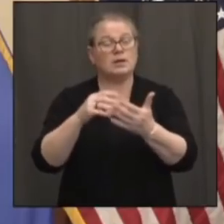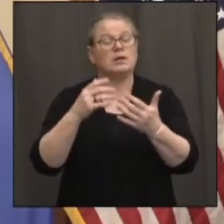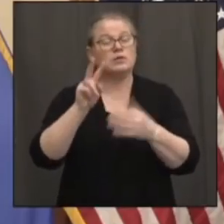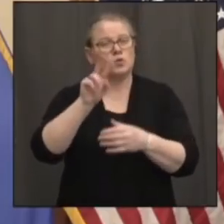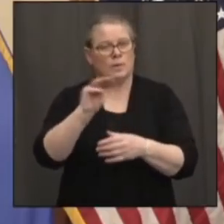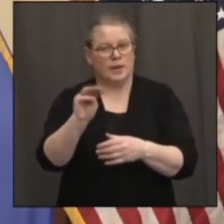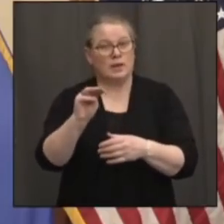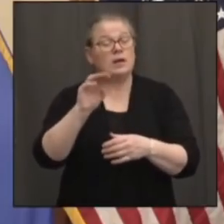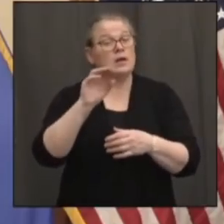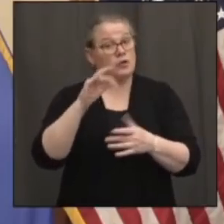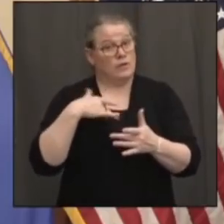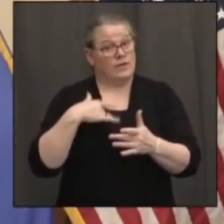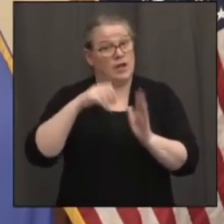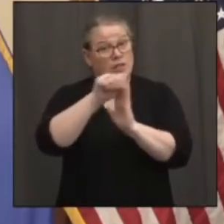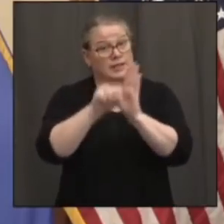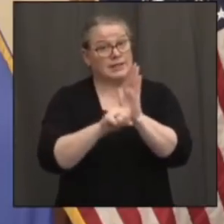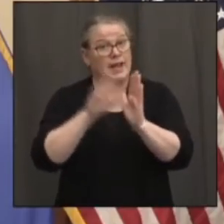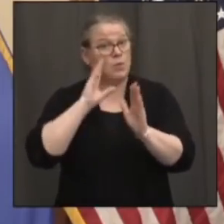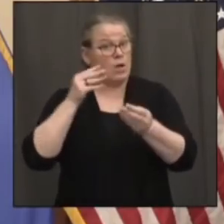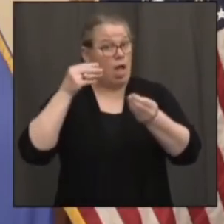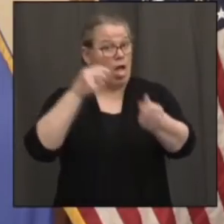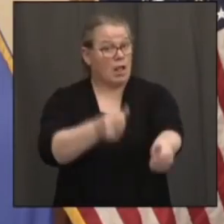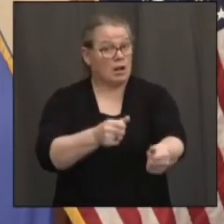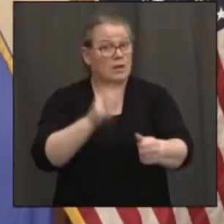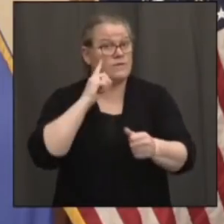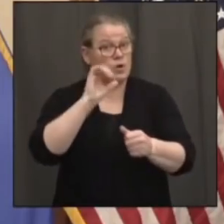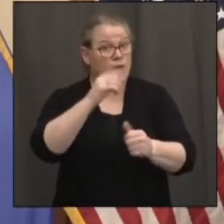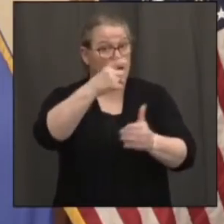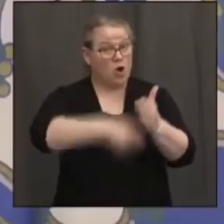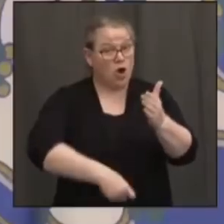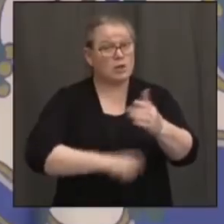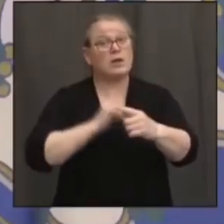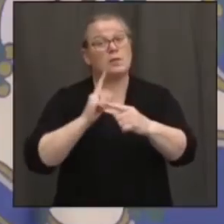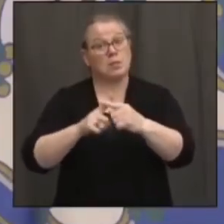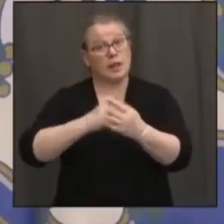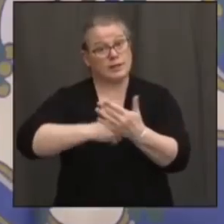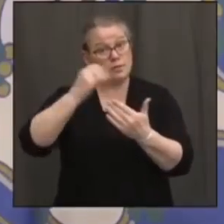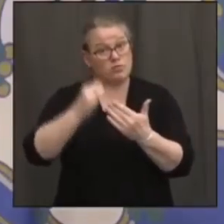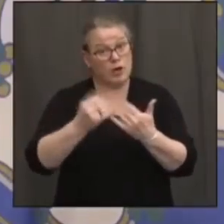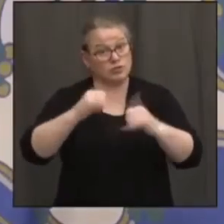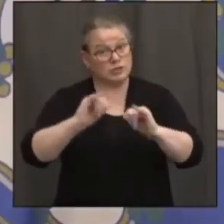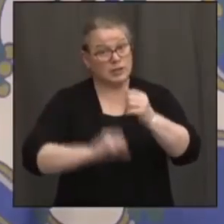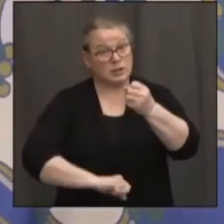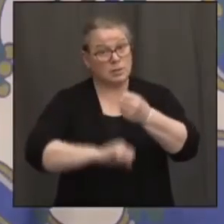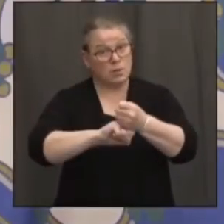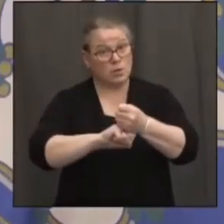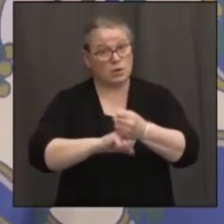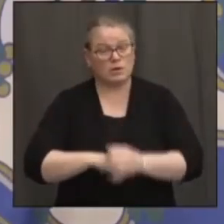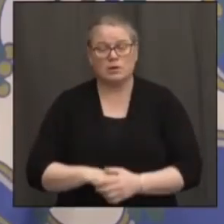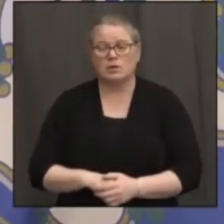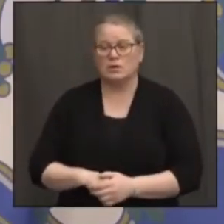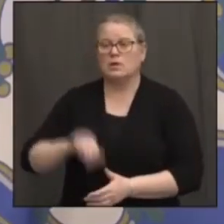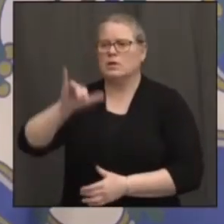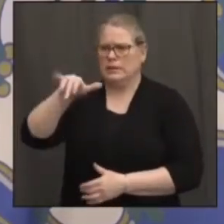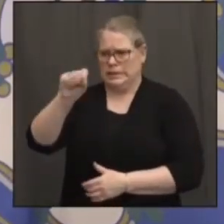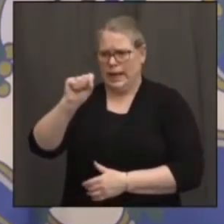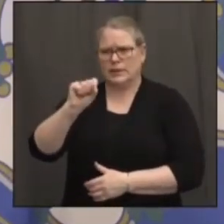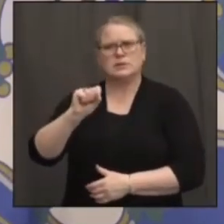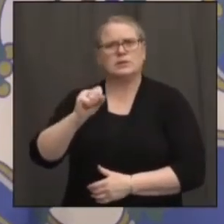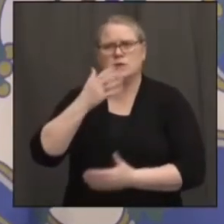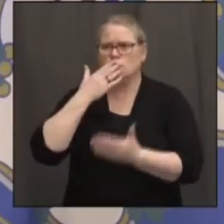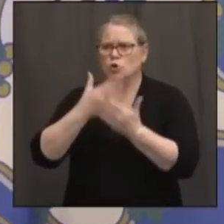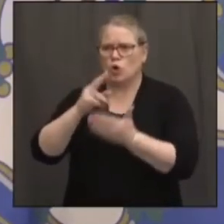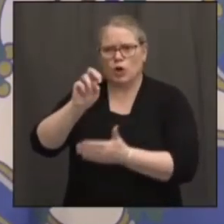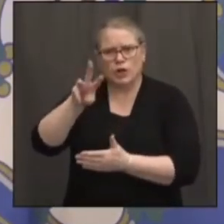still support the project at this price point? Yes is the answer to that question. I think it's good news. We're trying to finalize